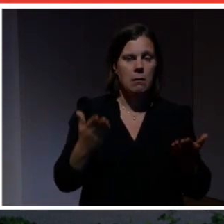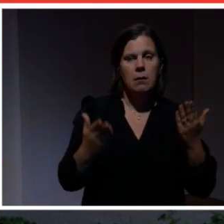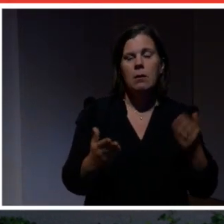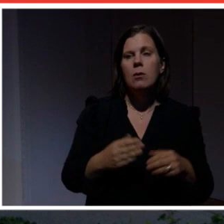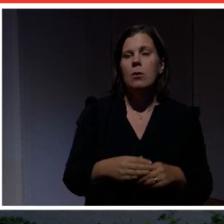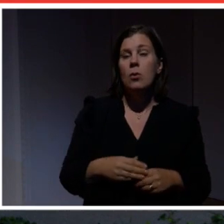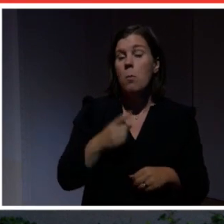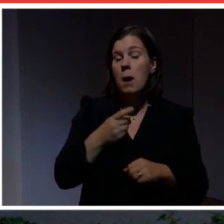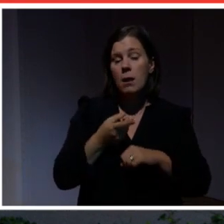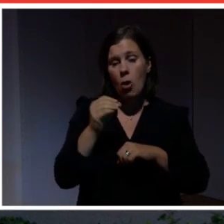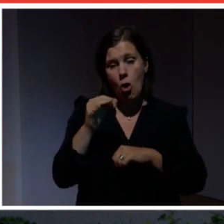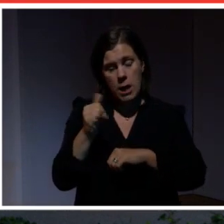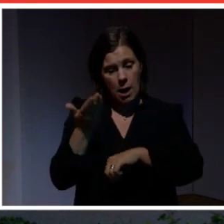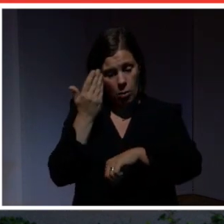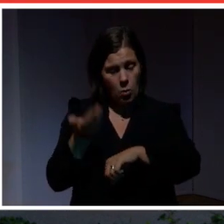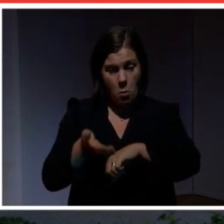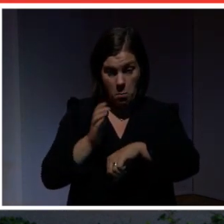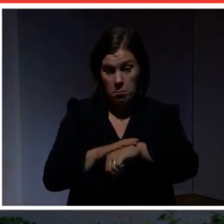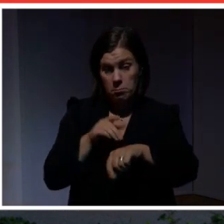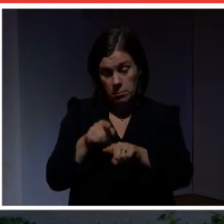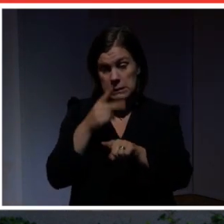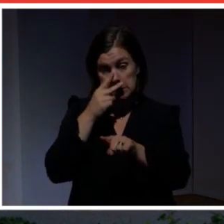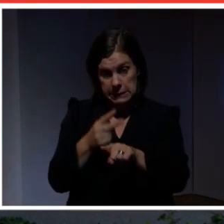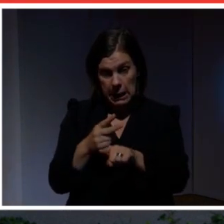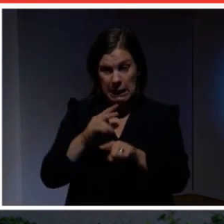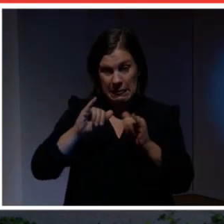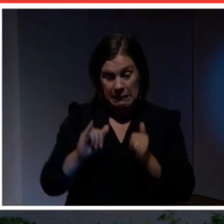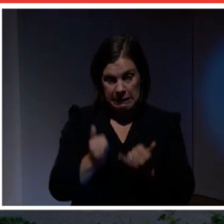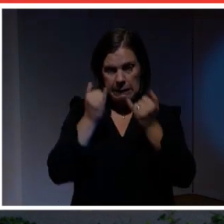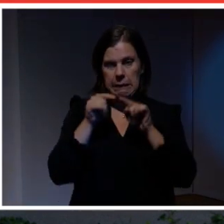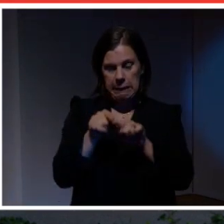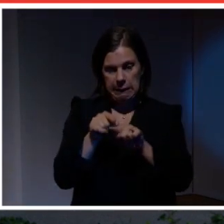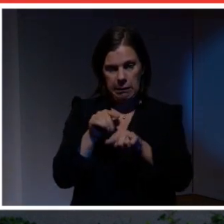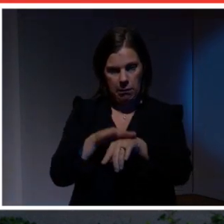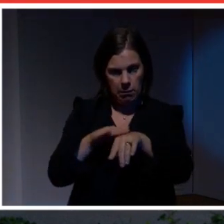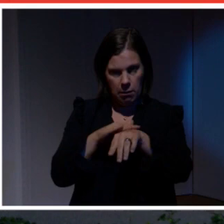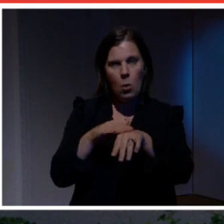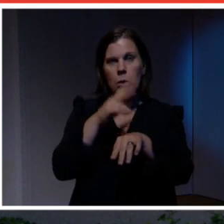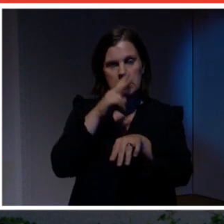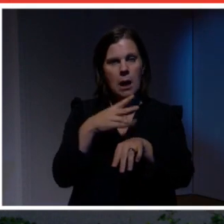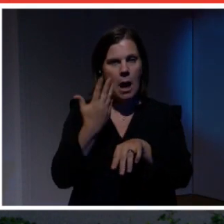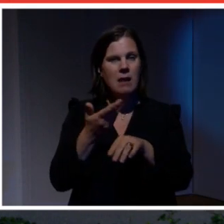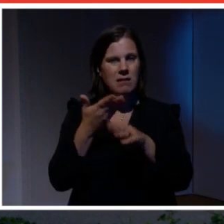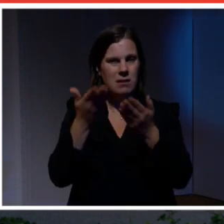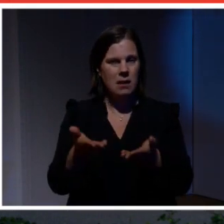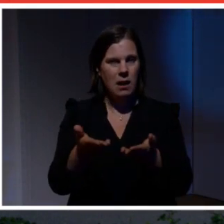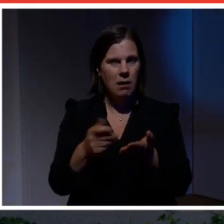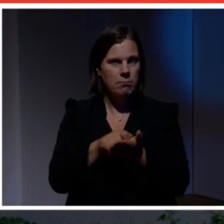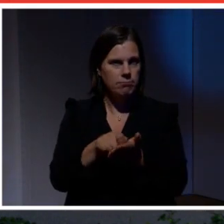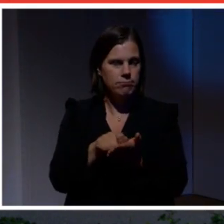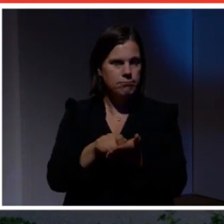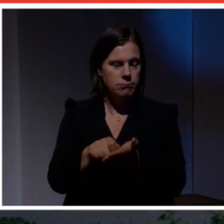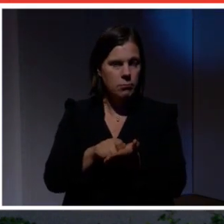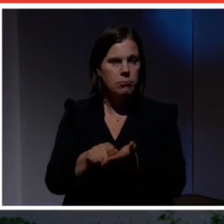That means the ability for AI to look at something in an early stage and give a prediction. And perhaps prediction is